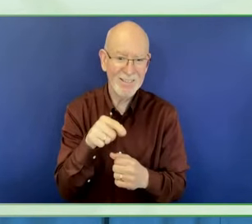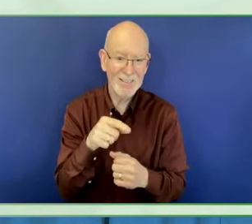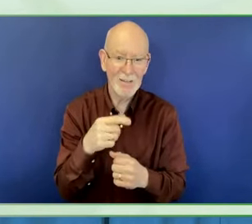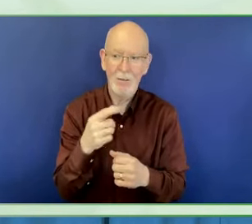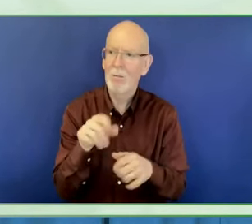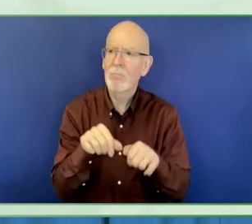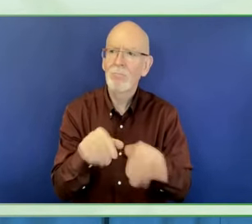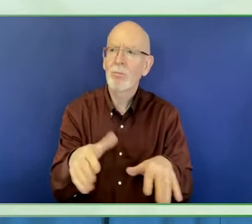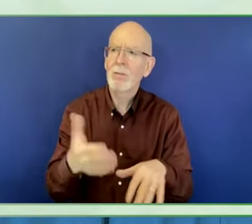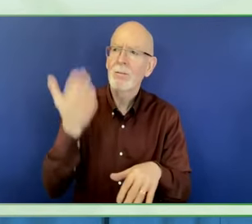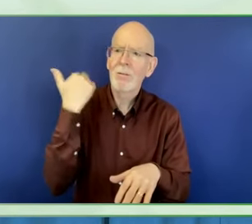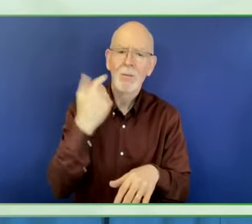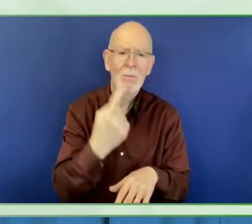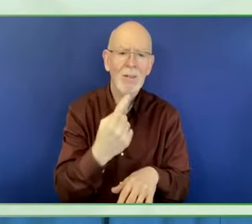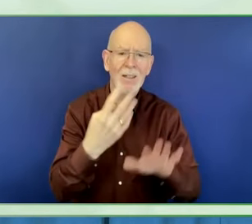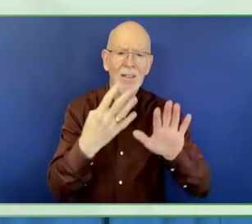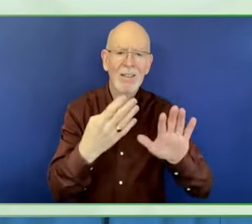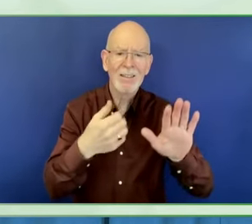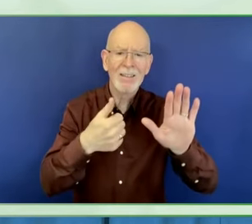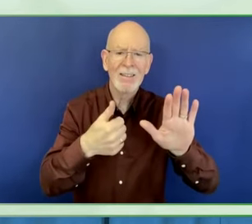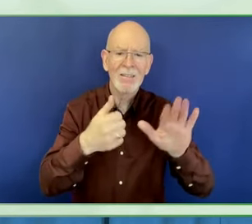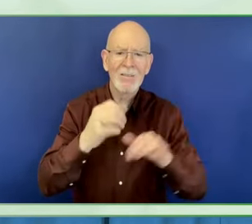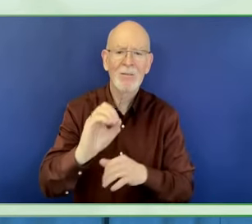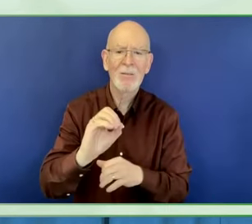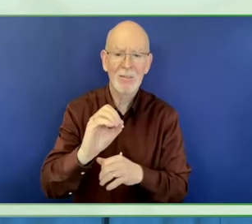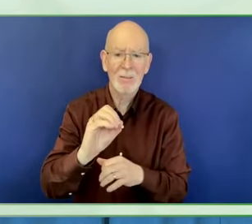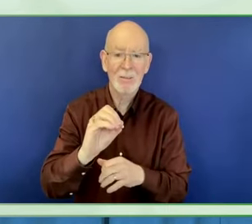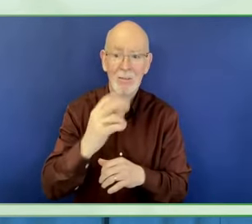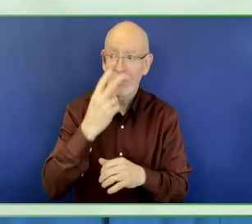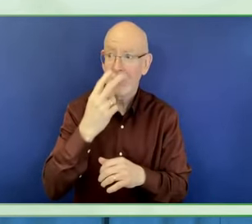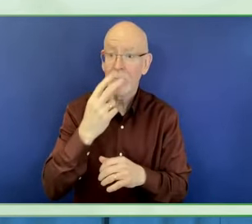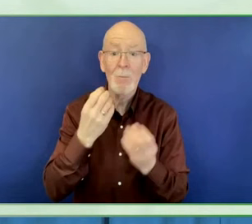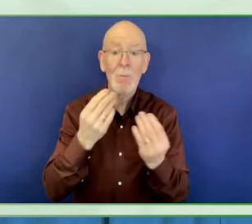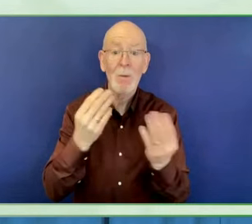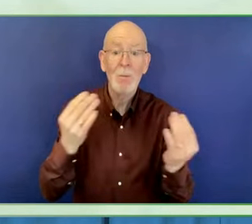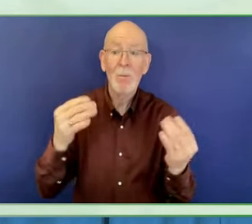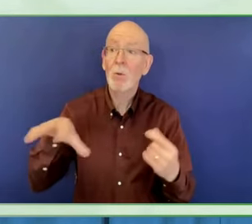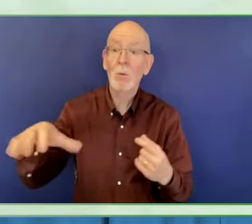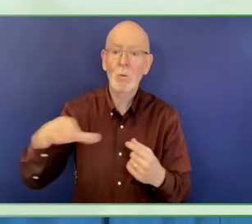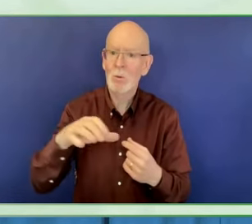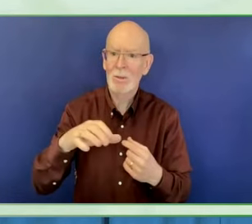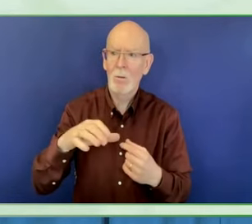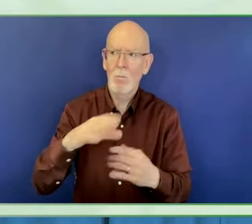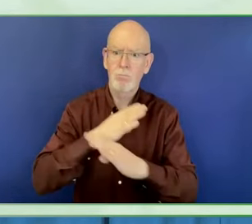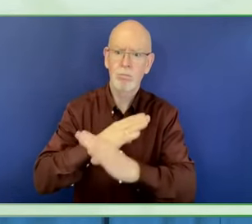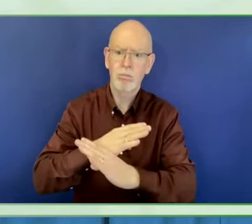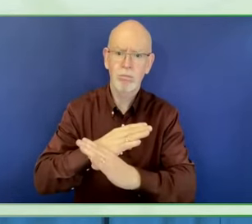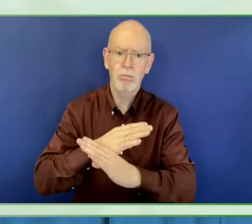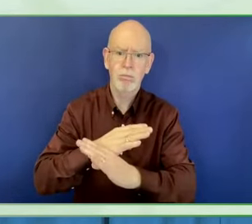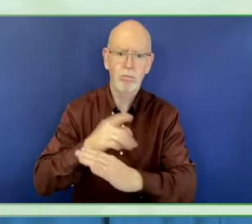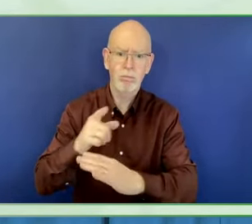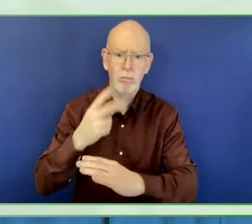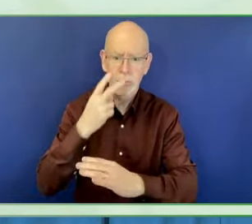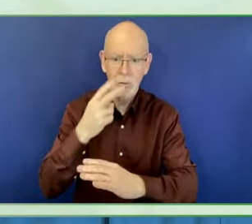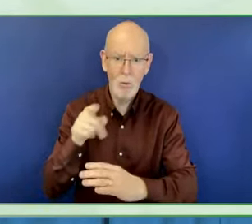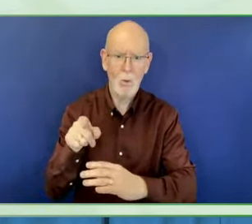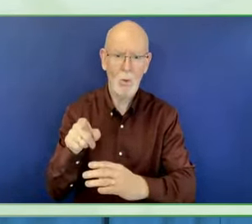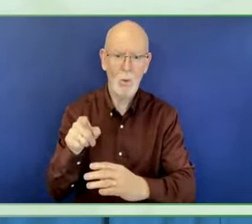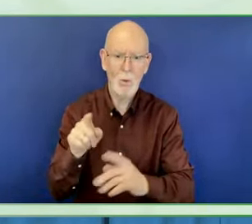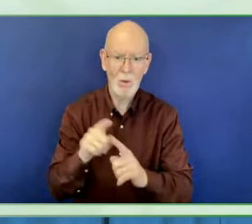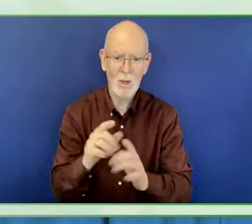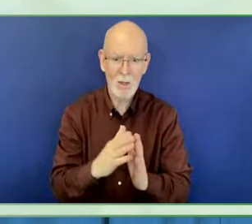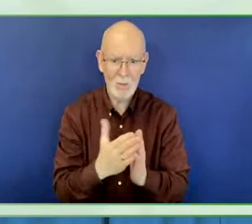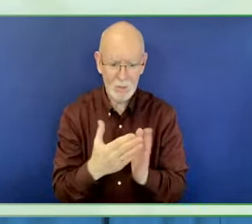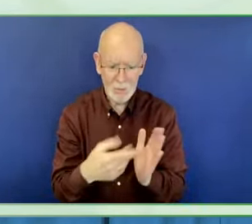with the first disabled talent represented in this film, Matthew Duckett. He was the lead actor displayed and portrayed in the film